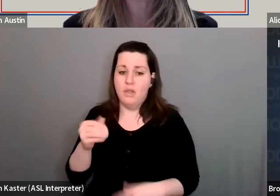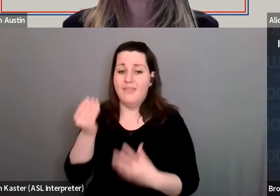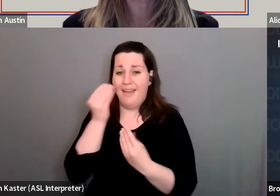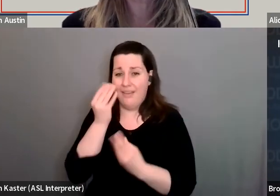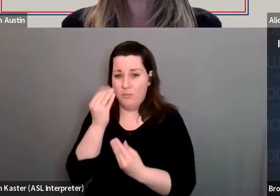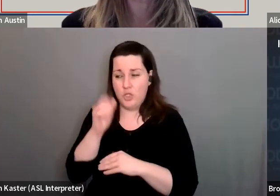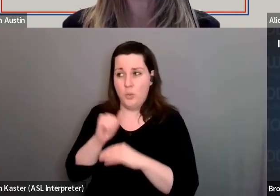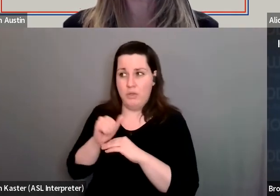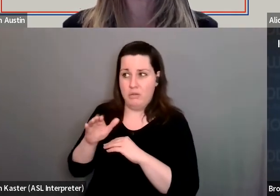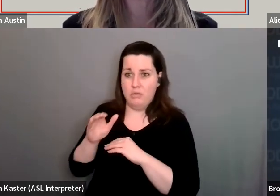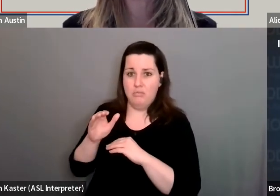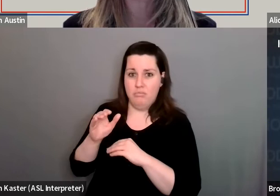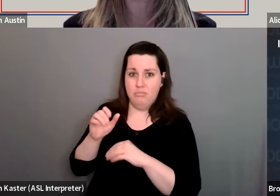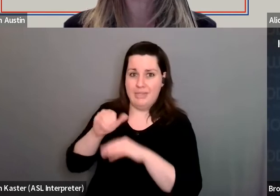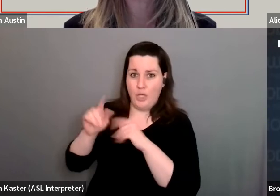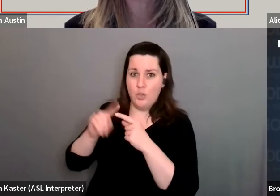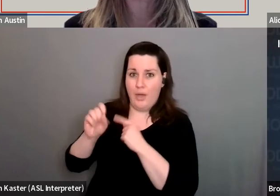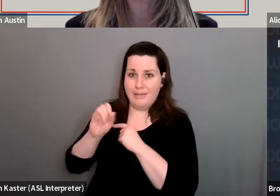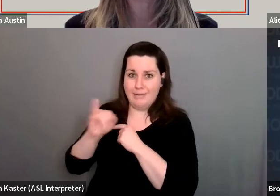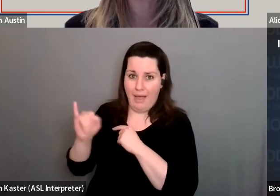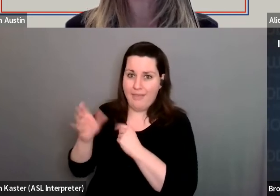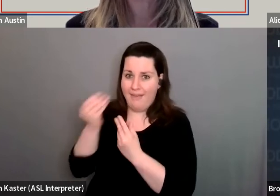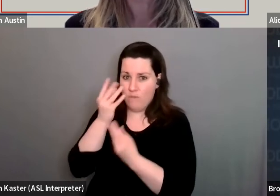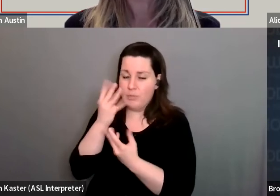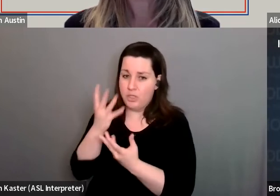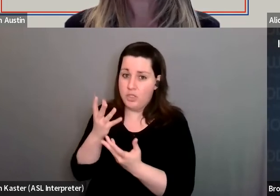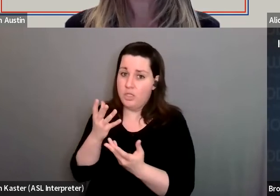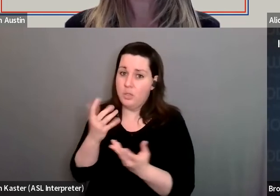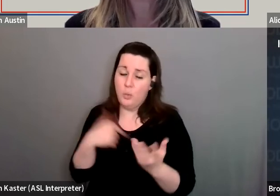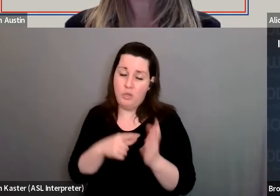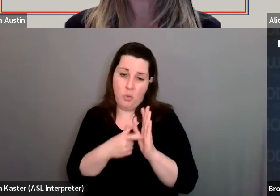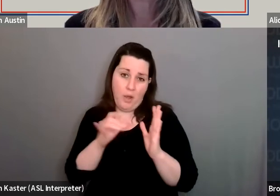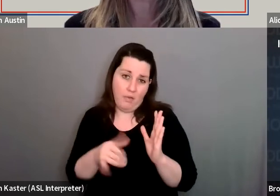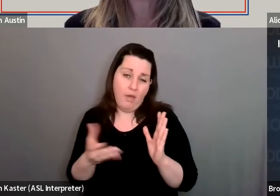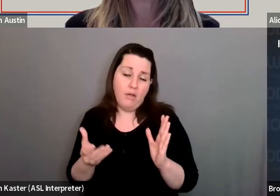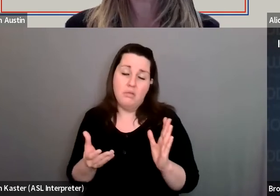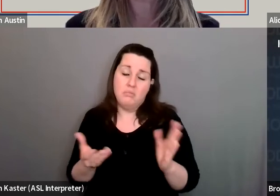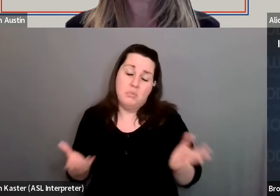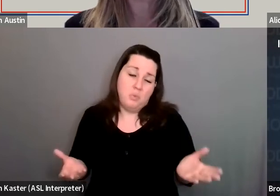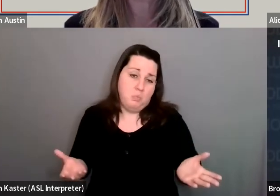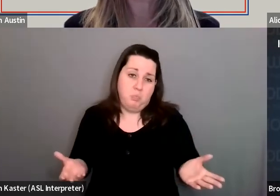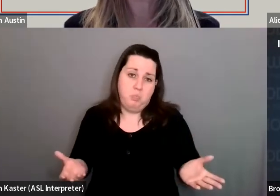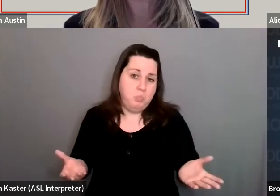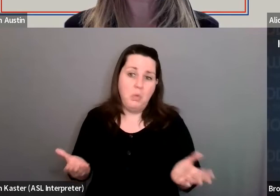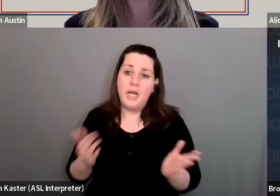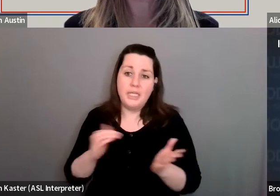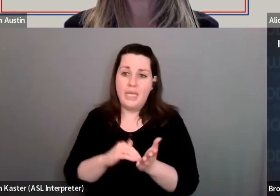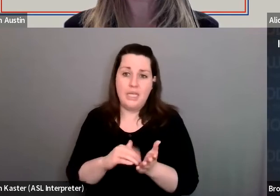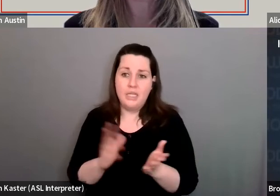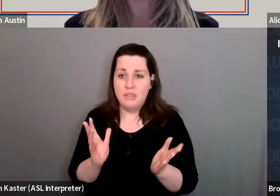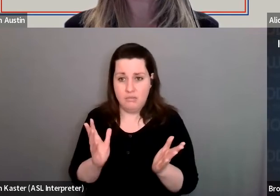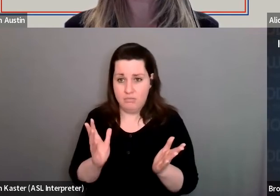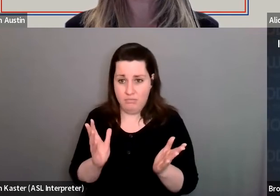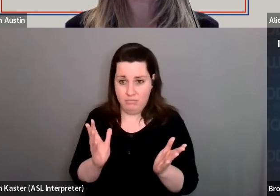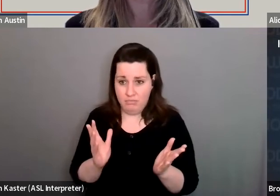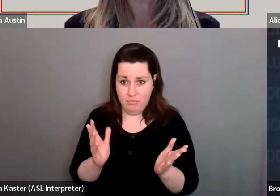the SSI. That's a requirement as from us. So I would, as Alicia said, we